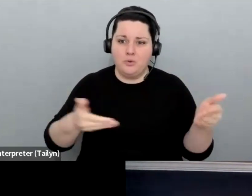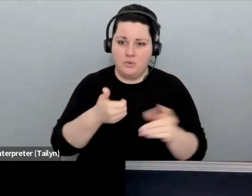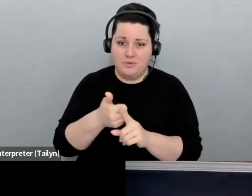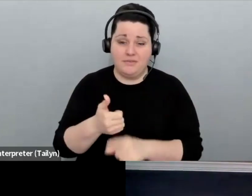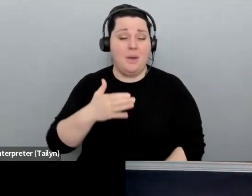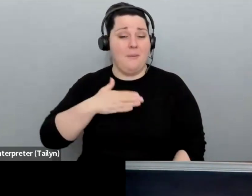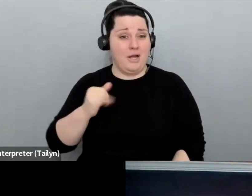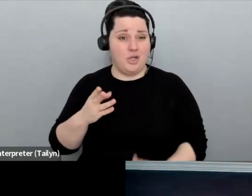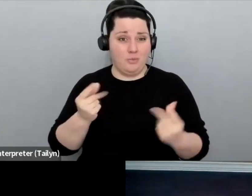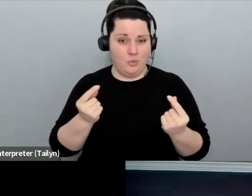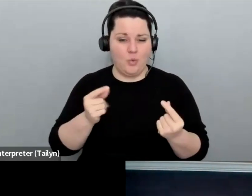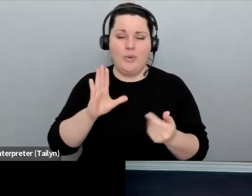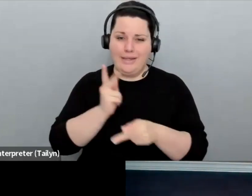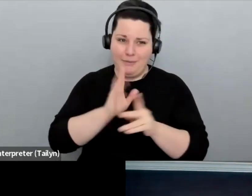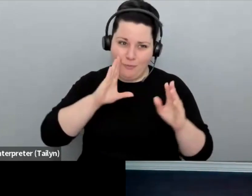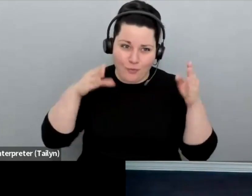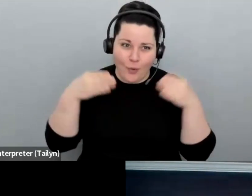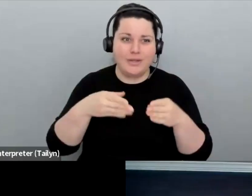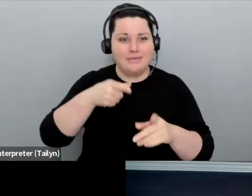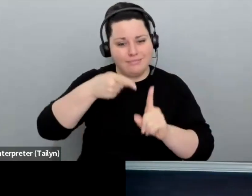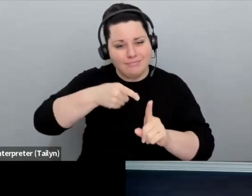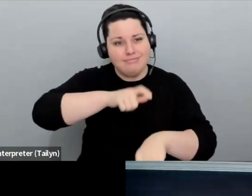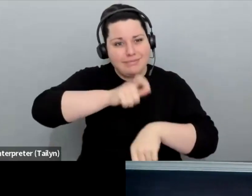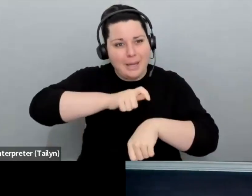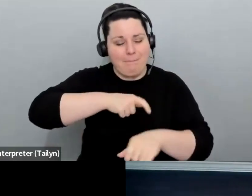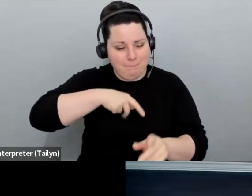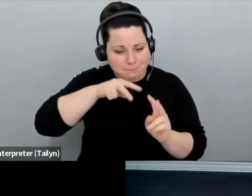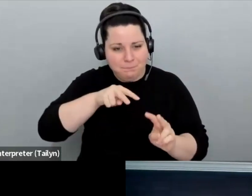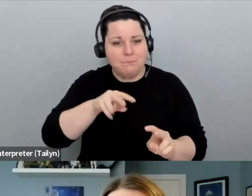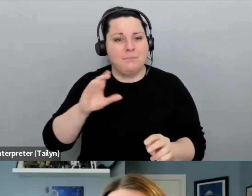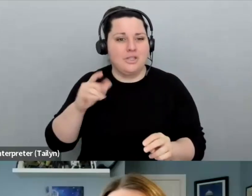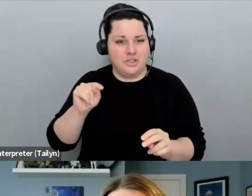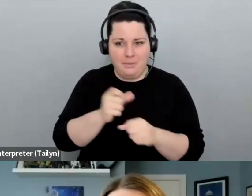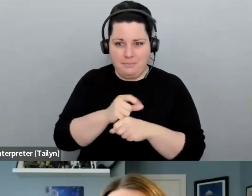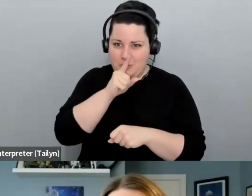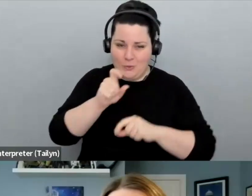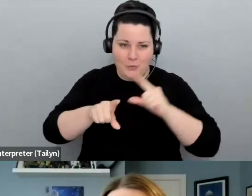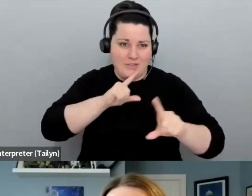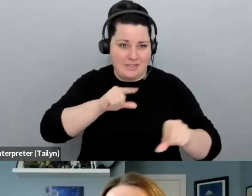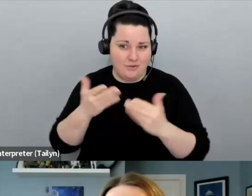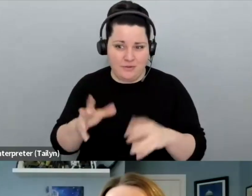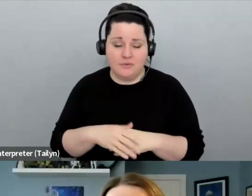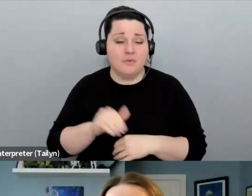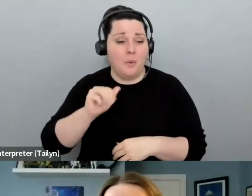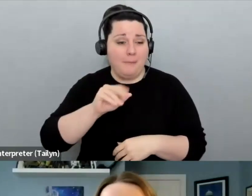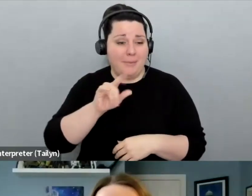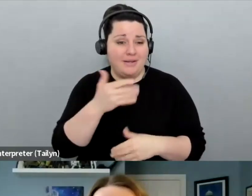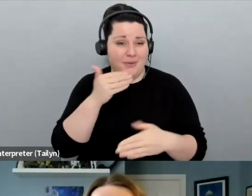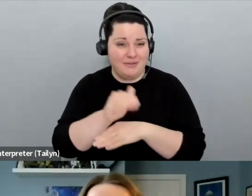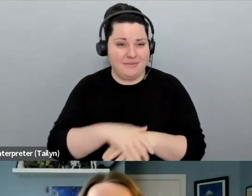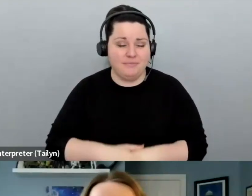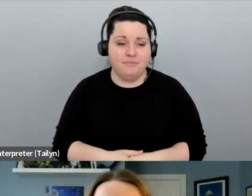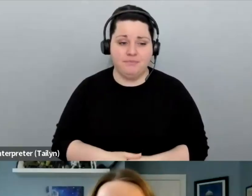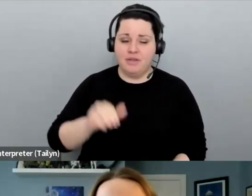My job is to keep us on task, to keep us on time, and to monitor the chat and make sure all our questions get answered. So good evening, Amanda.